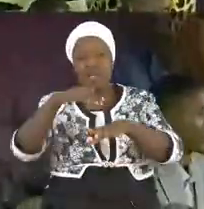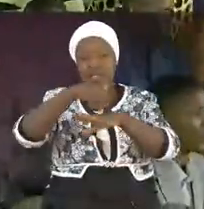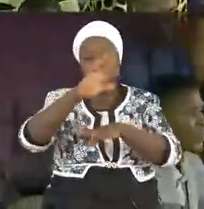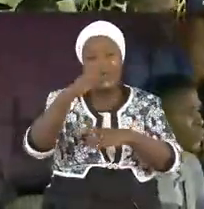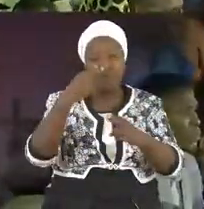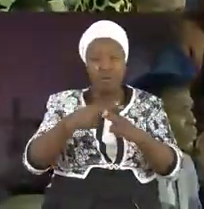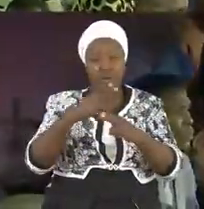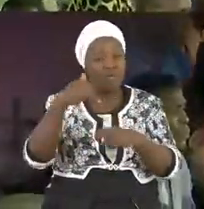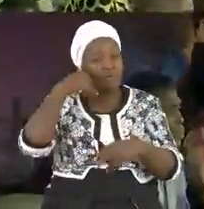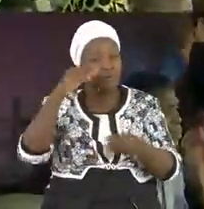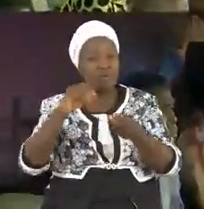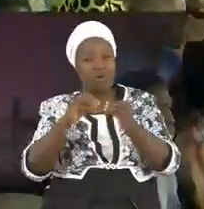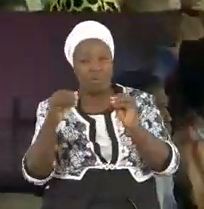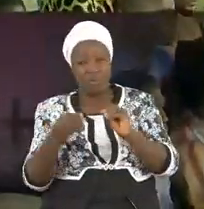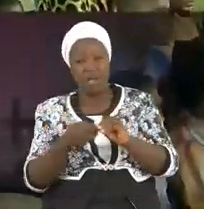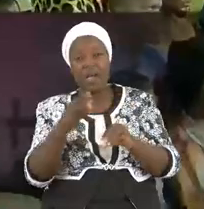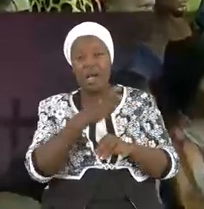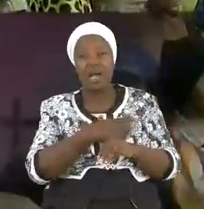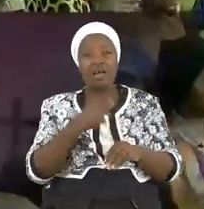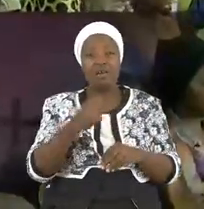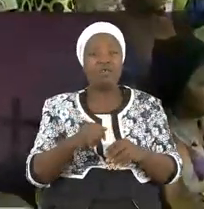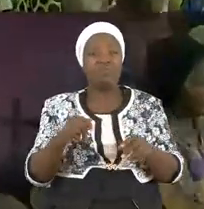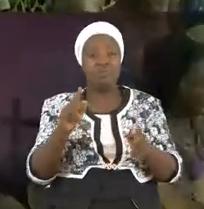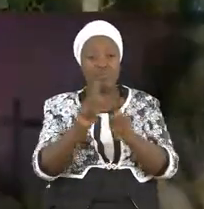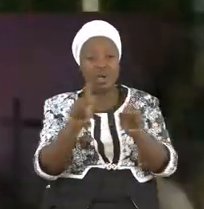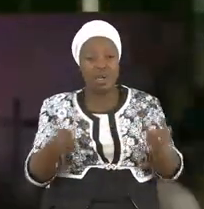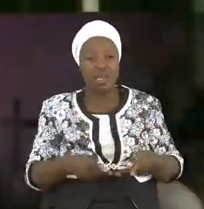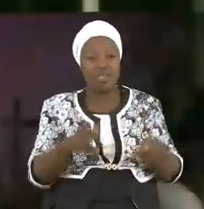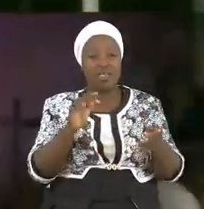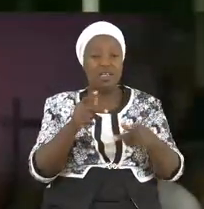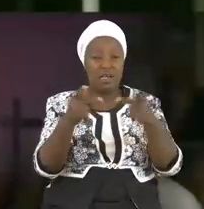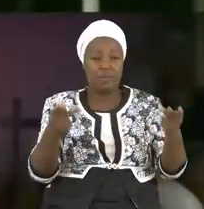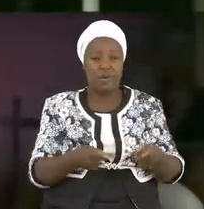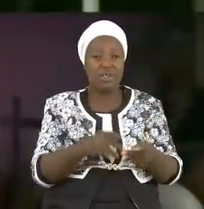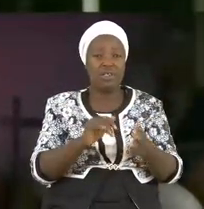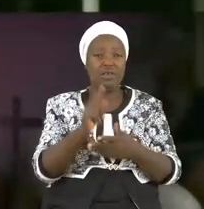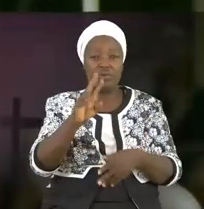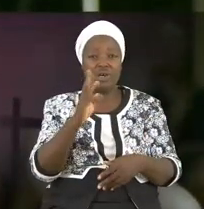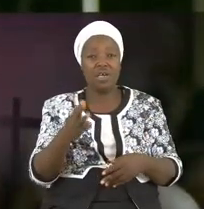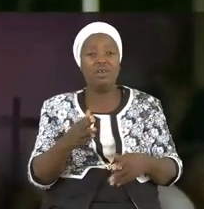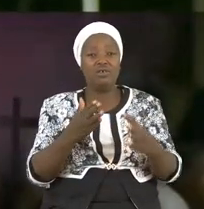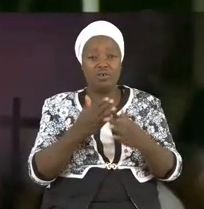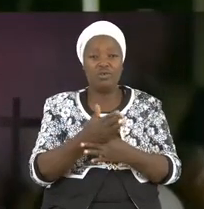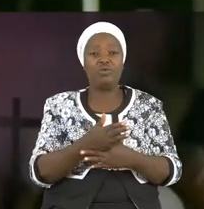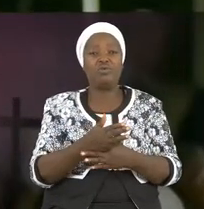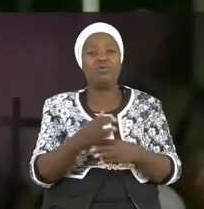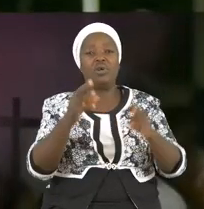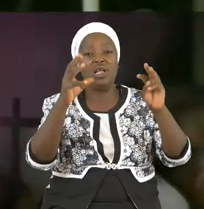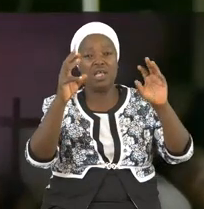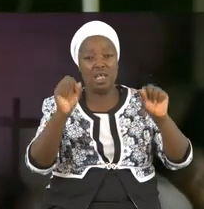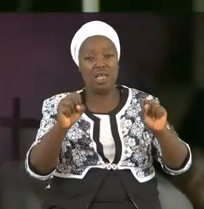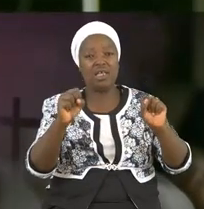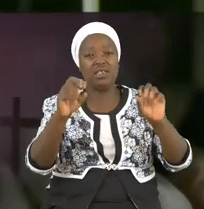number, and your location address via SMS or